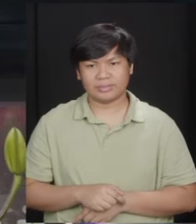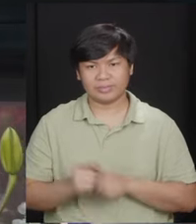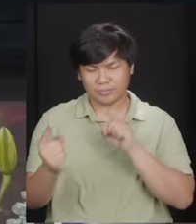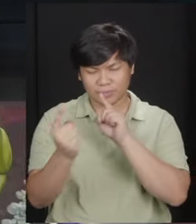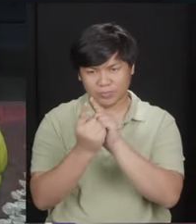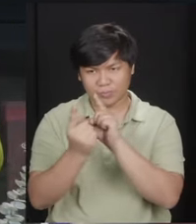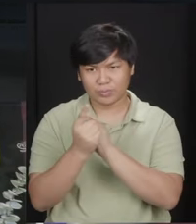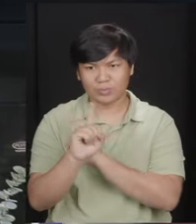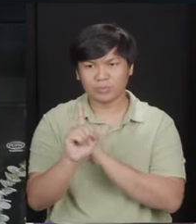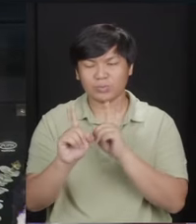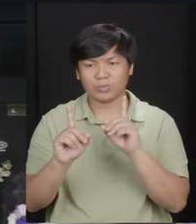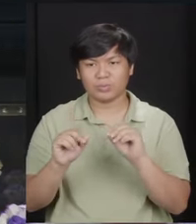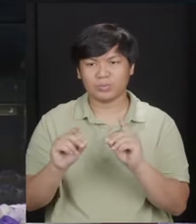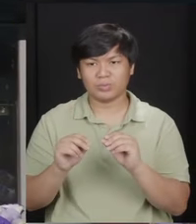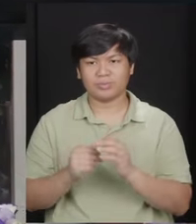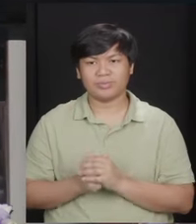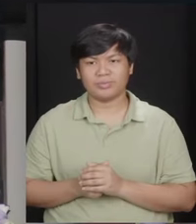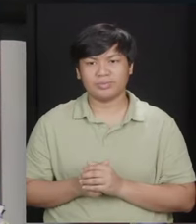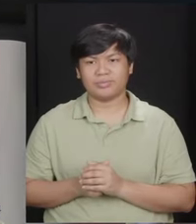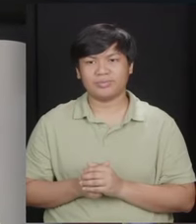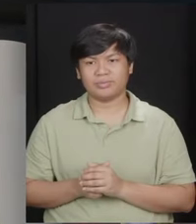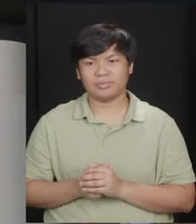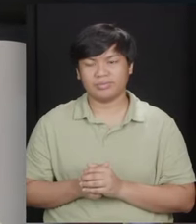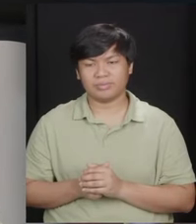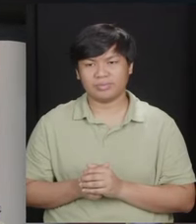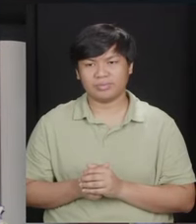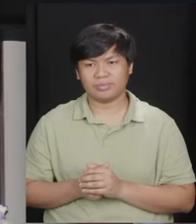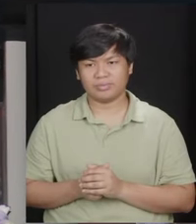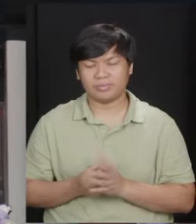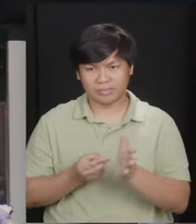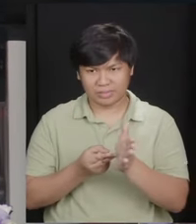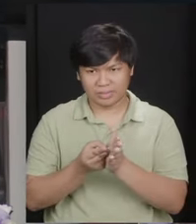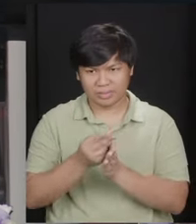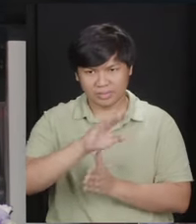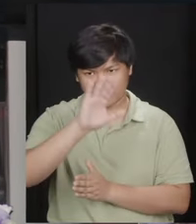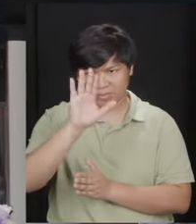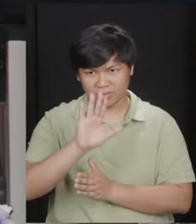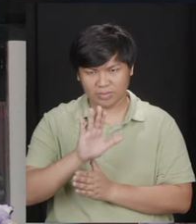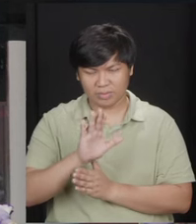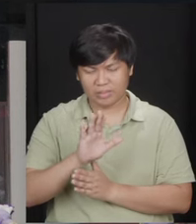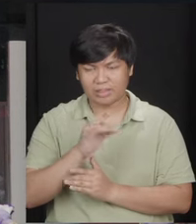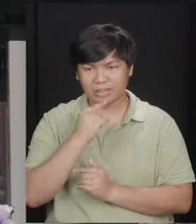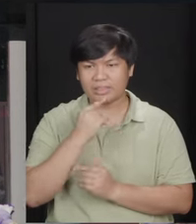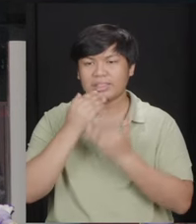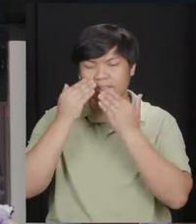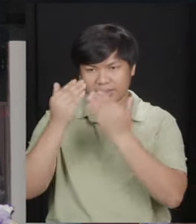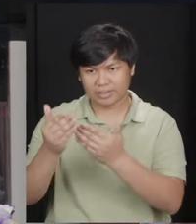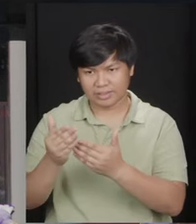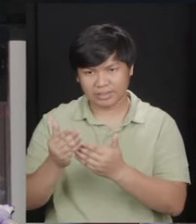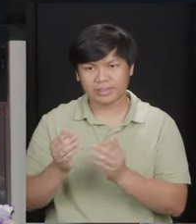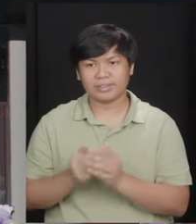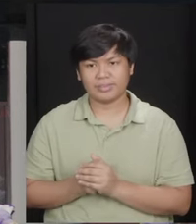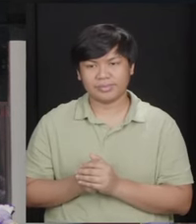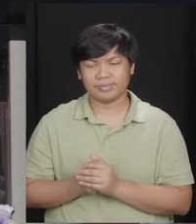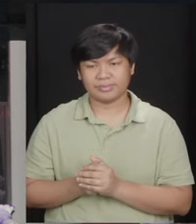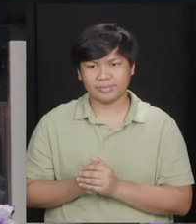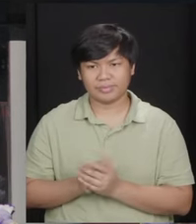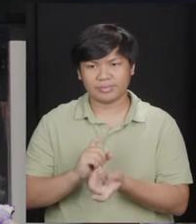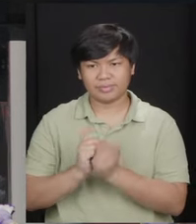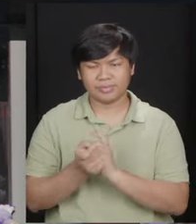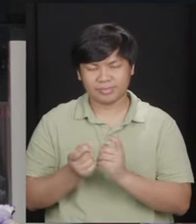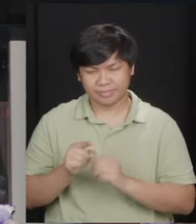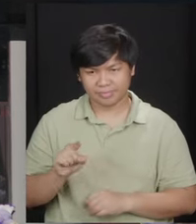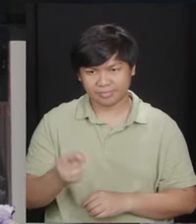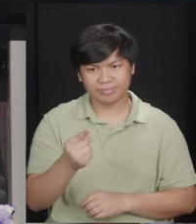face-to-face, what do? Well, do it sincerely. Don't flatter them, but appreciate them face-to-face. That's the opposite of